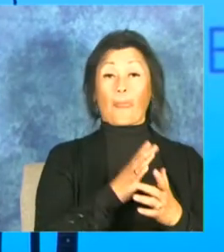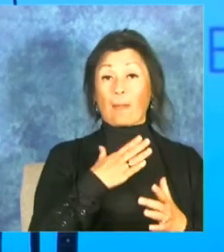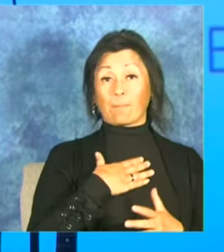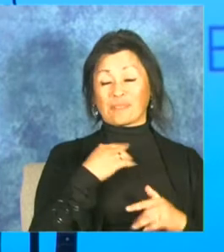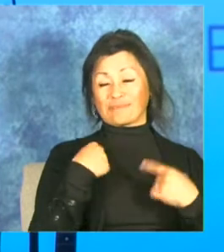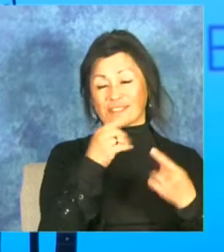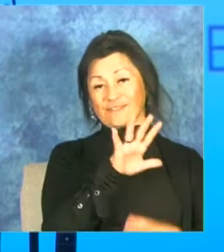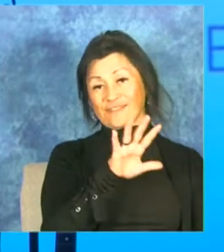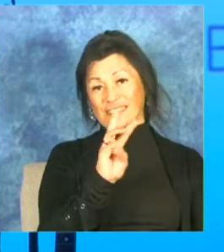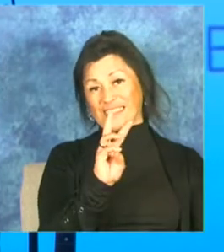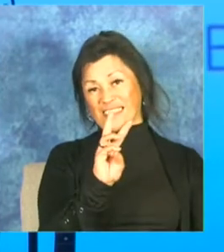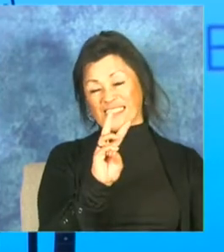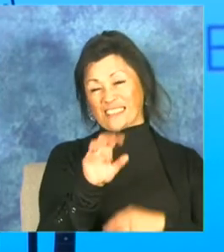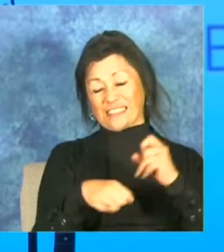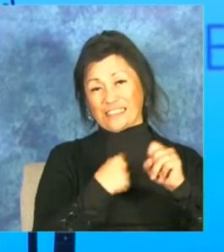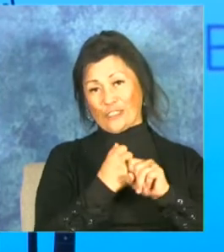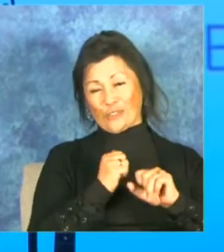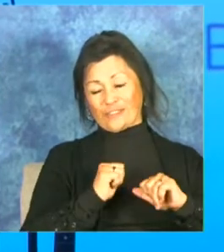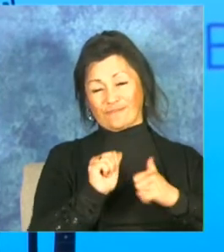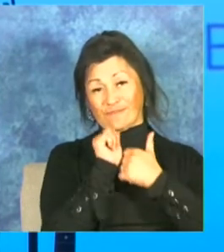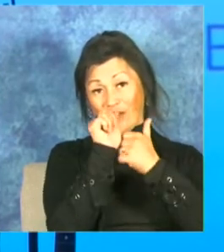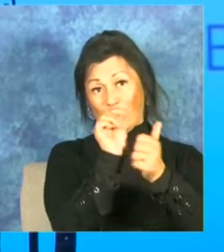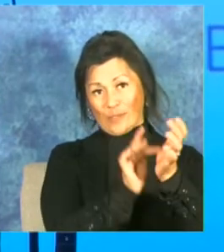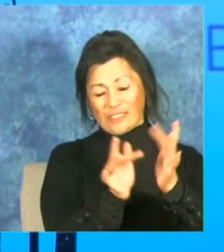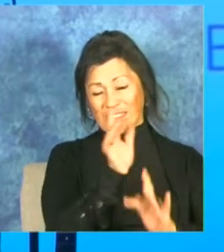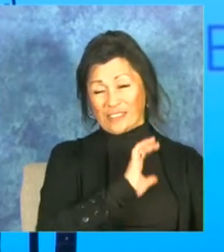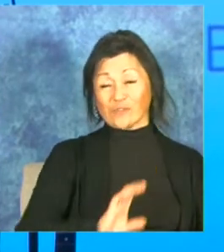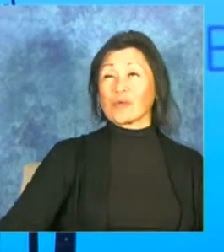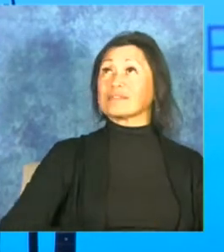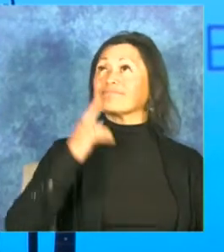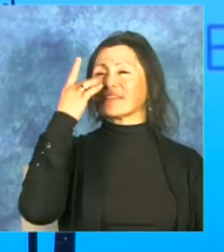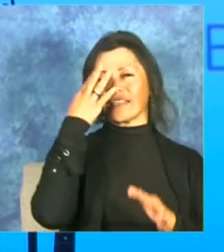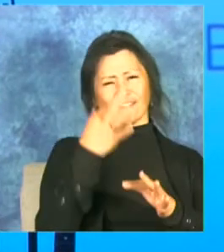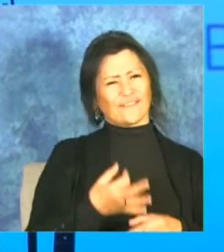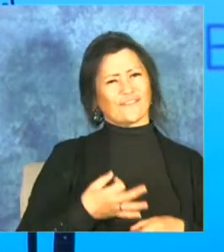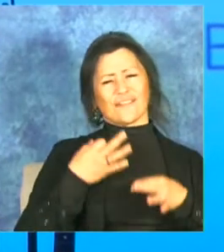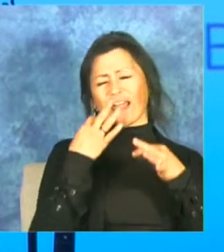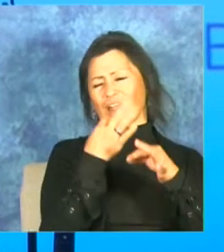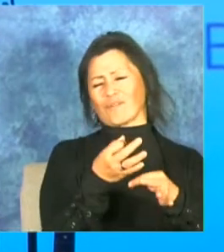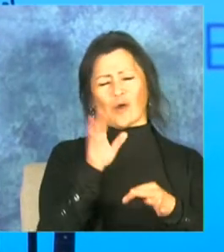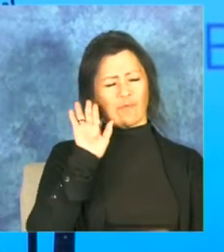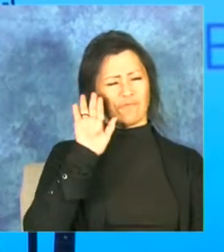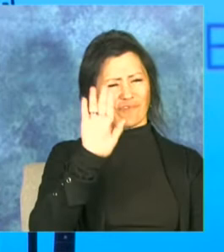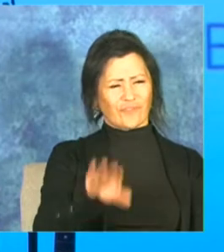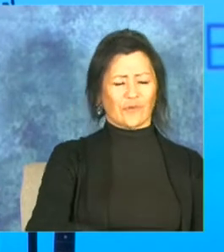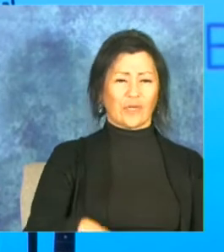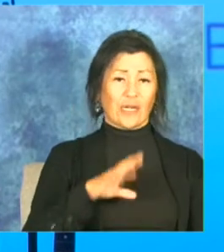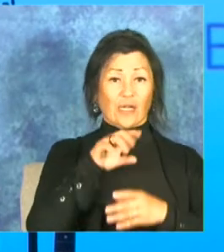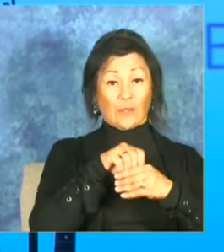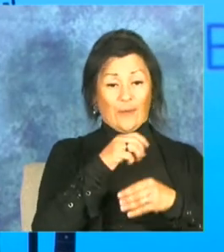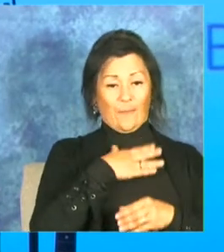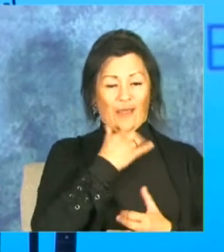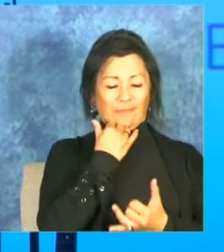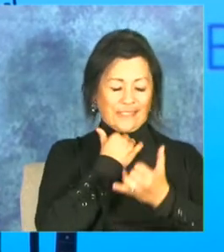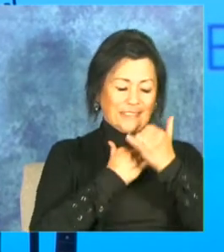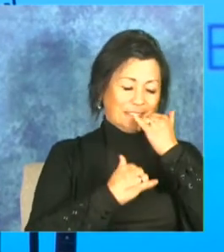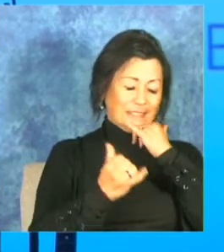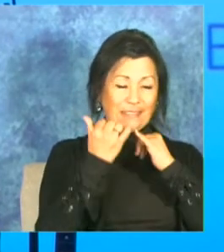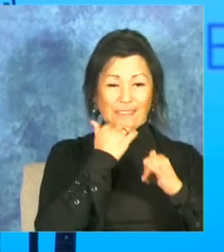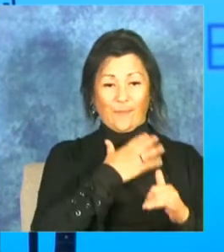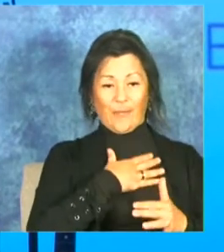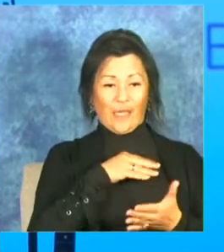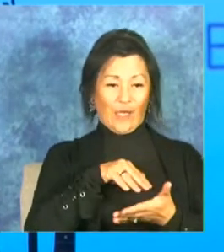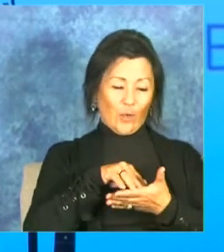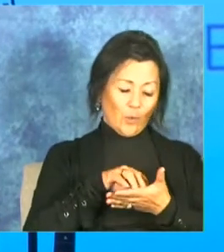56 years plus of living for Christ, he has been faithful all the way through, including my own faults and failures, my